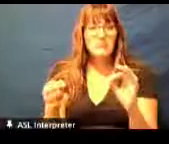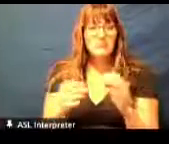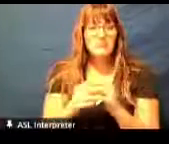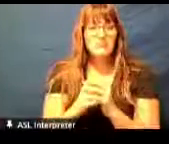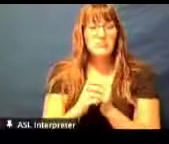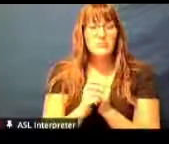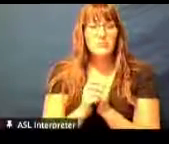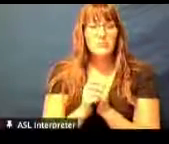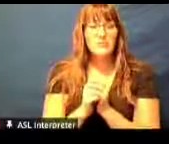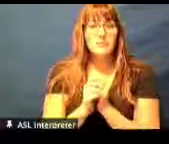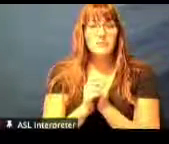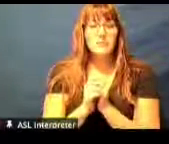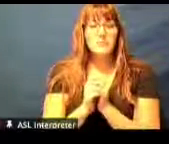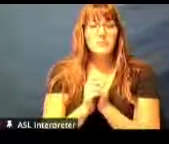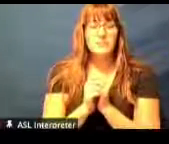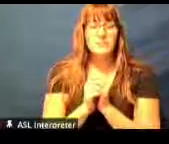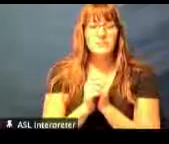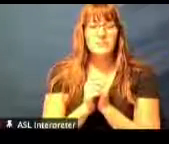let's